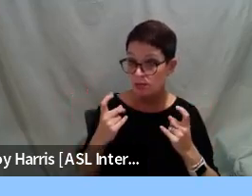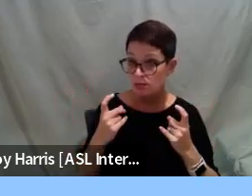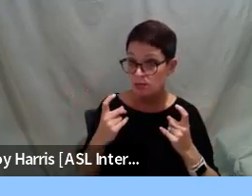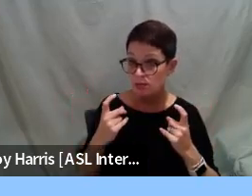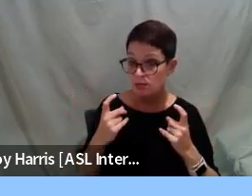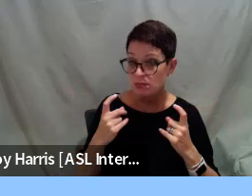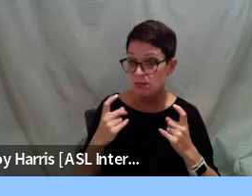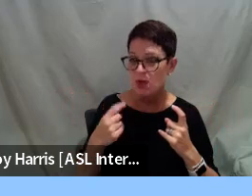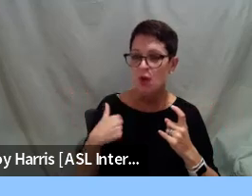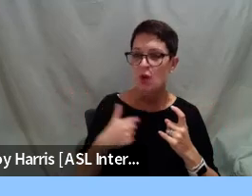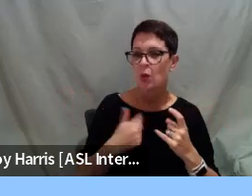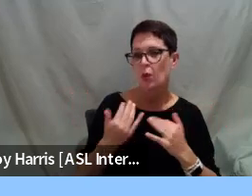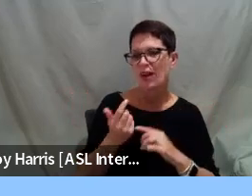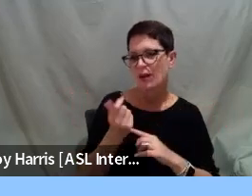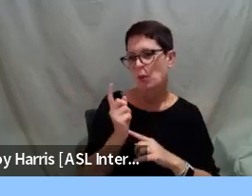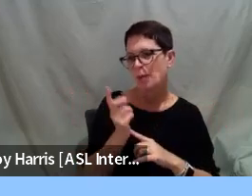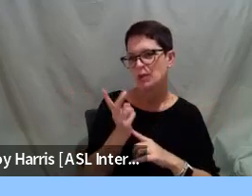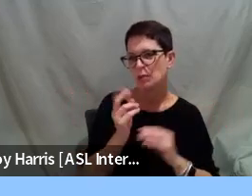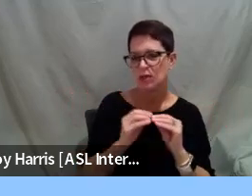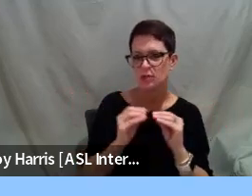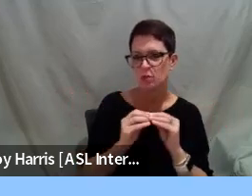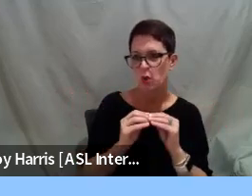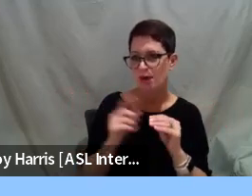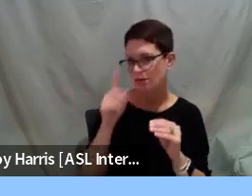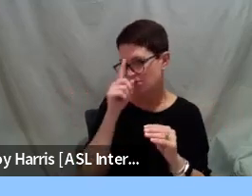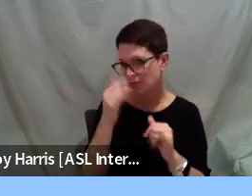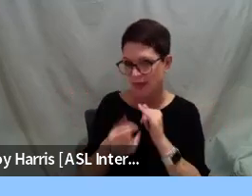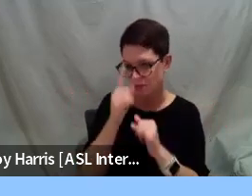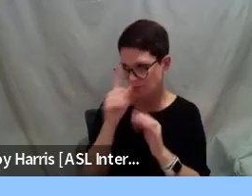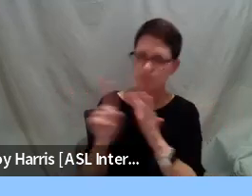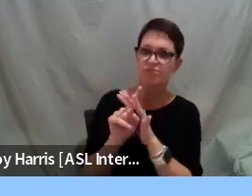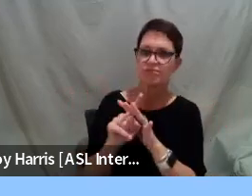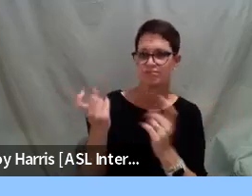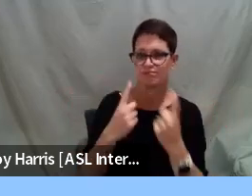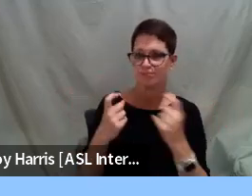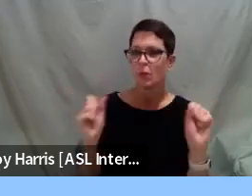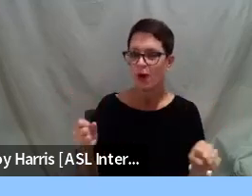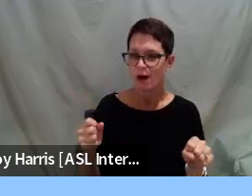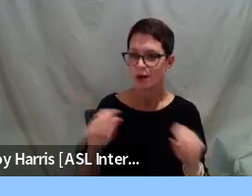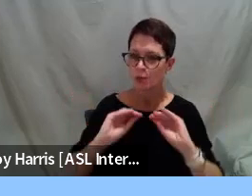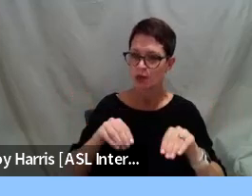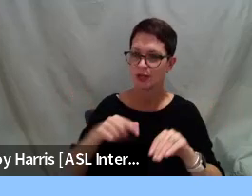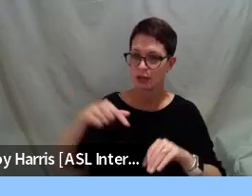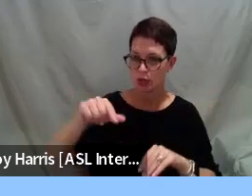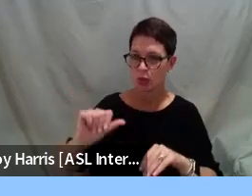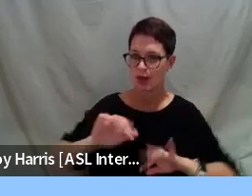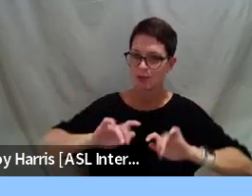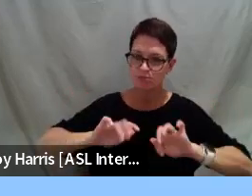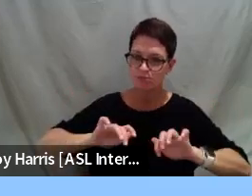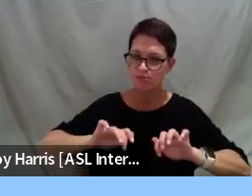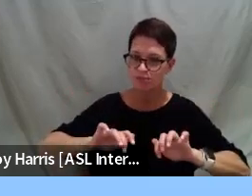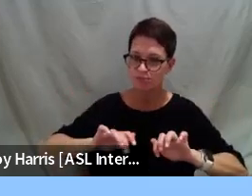We can wait another minute or so. If anyone has any more questions, you're welcome to put them in the Q&A.